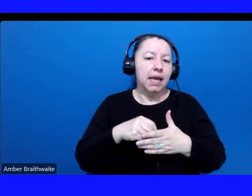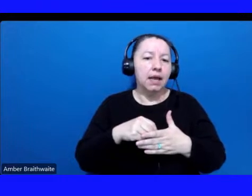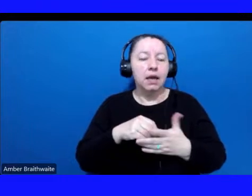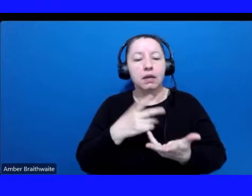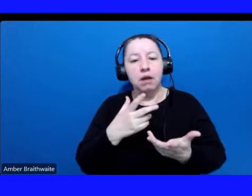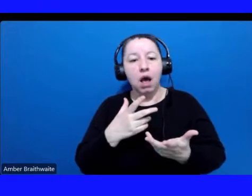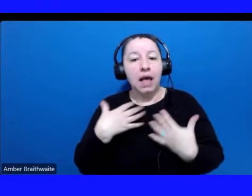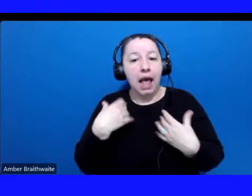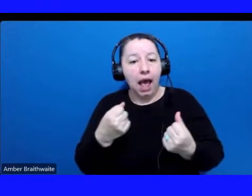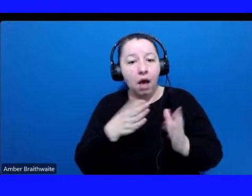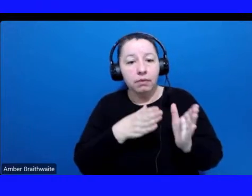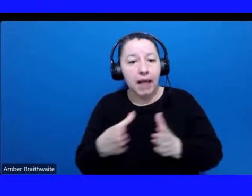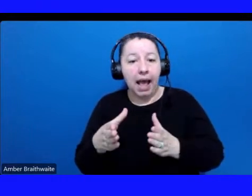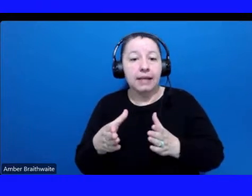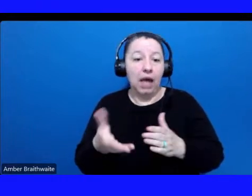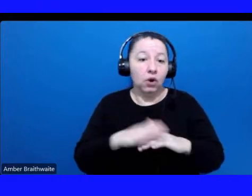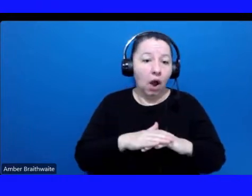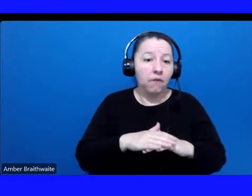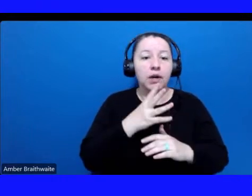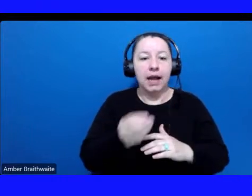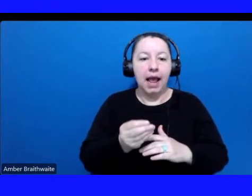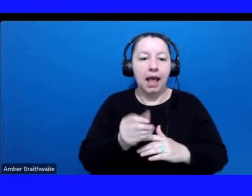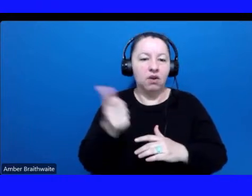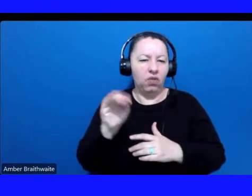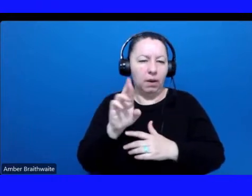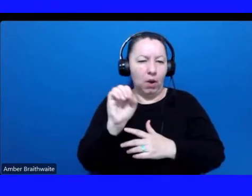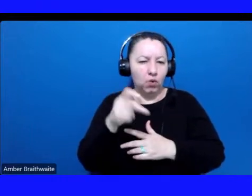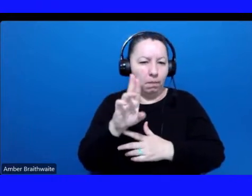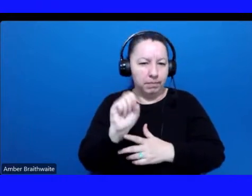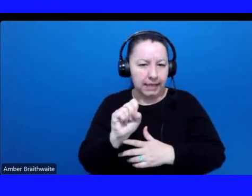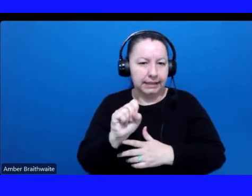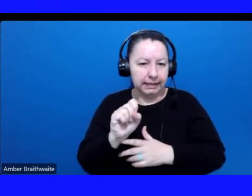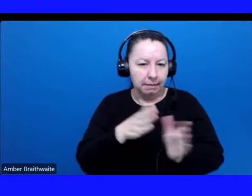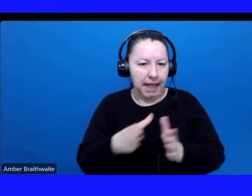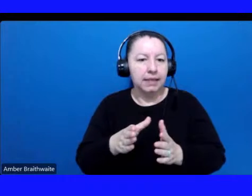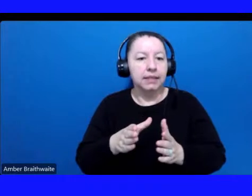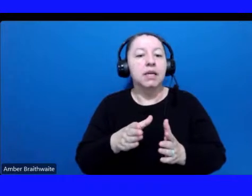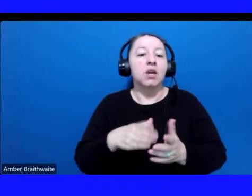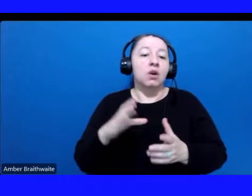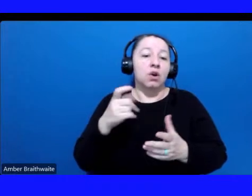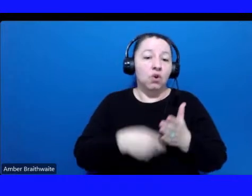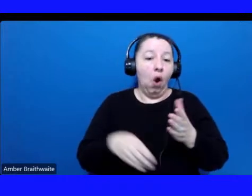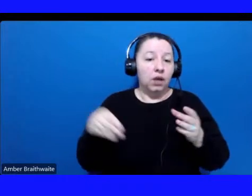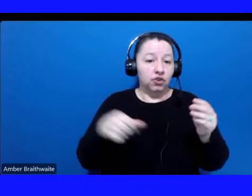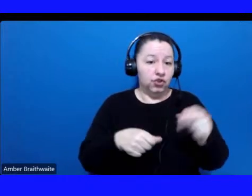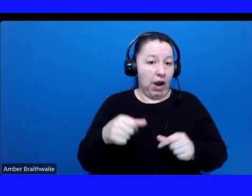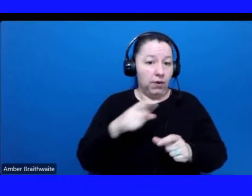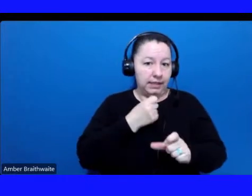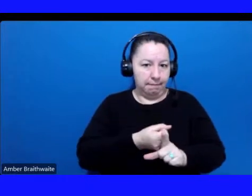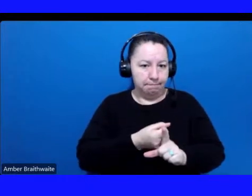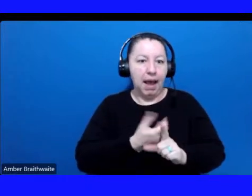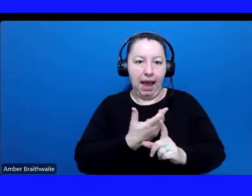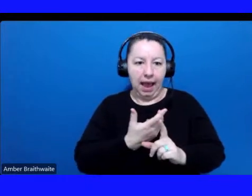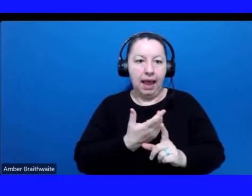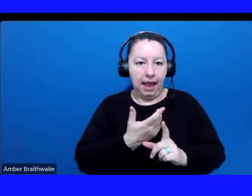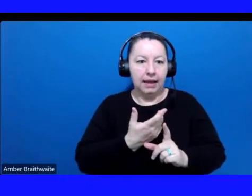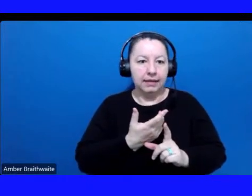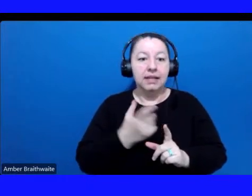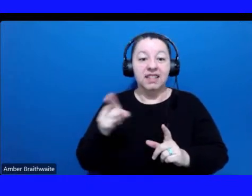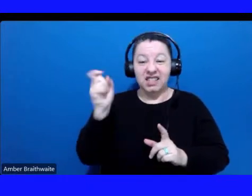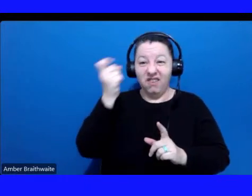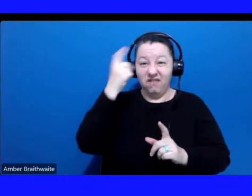year, actual insight into discrete services, about 500 or so shoppable